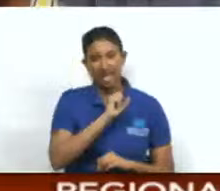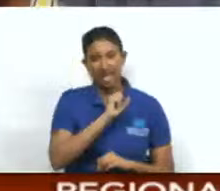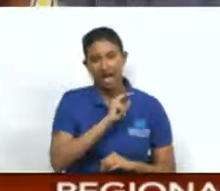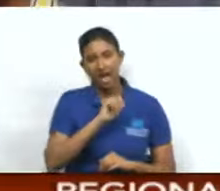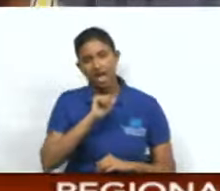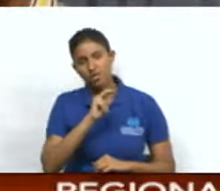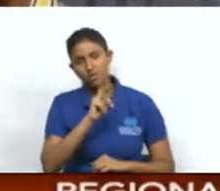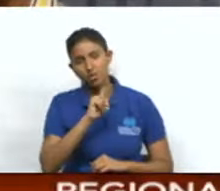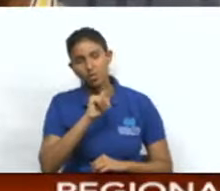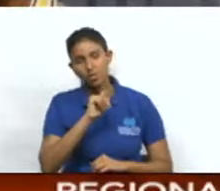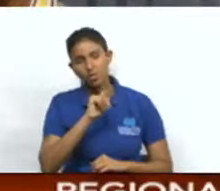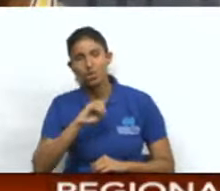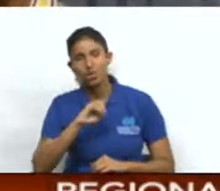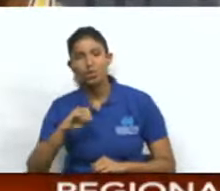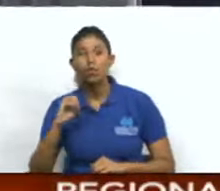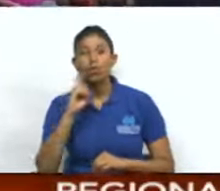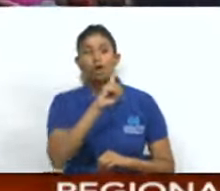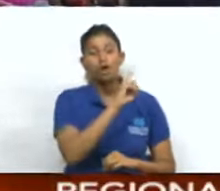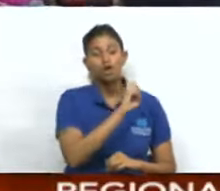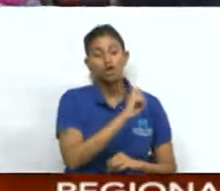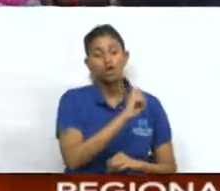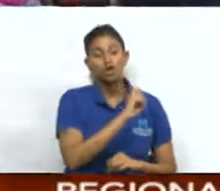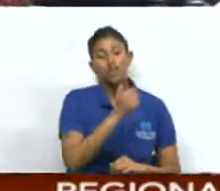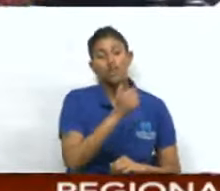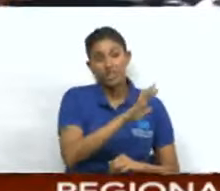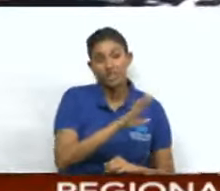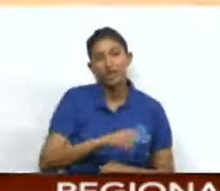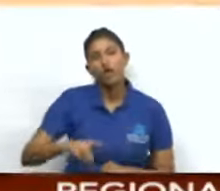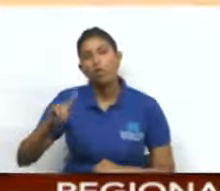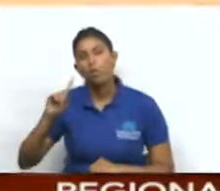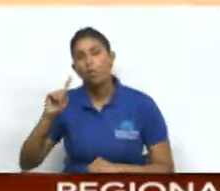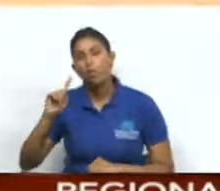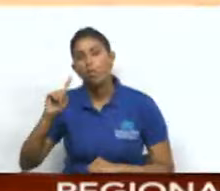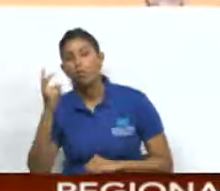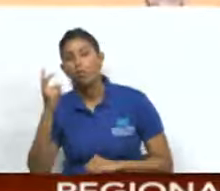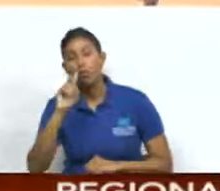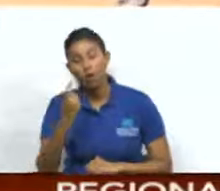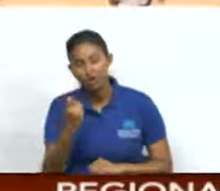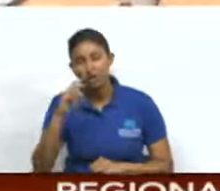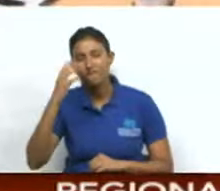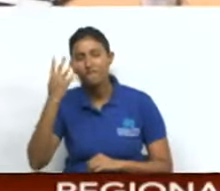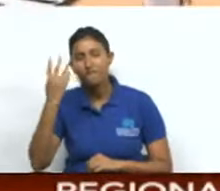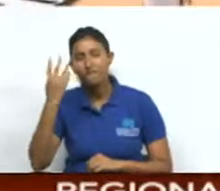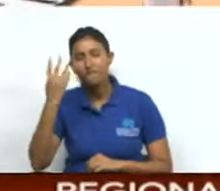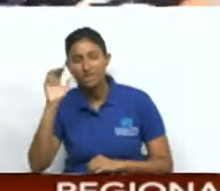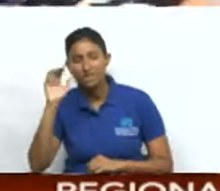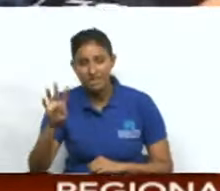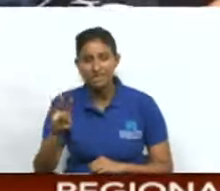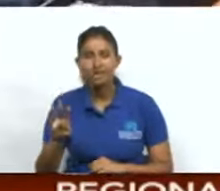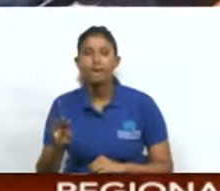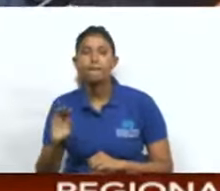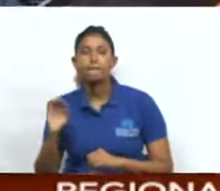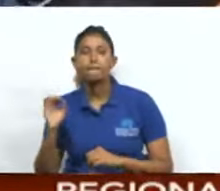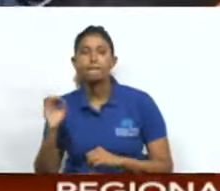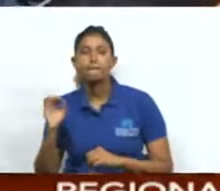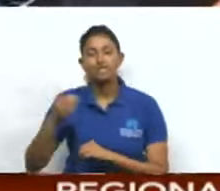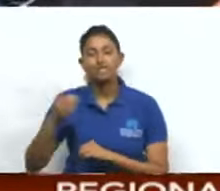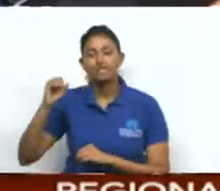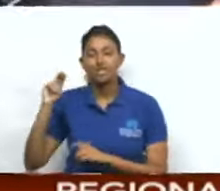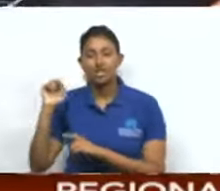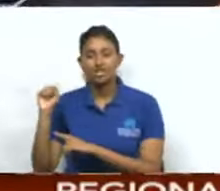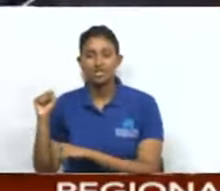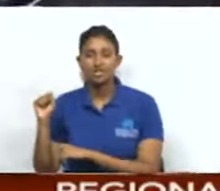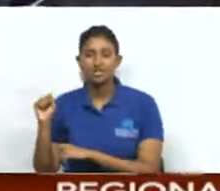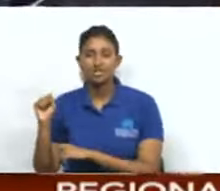115-114 win over the Phoenix Suns last night, a win that was powered by Spurs forward Keldon Johnson, who led all scorers with 27